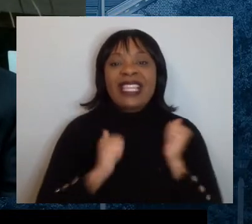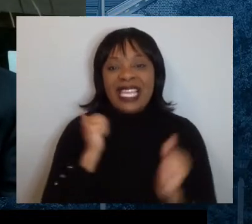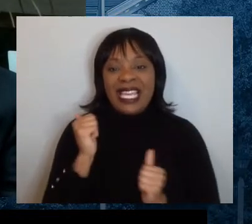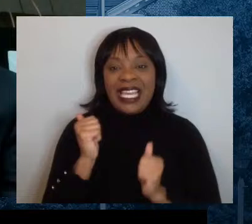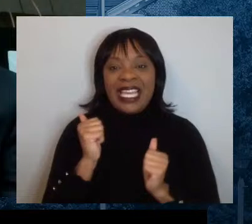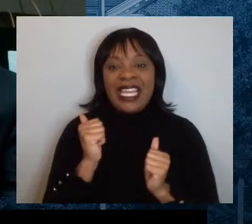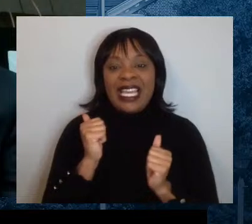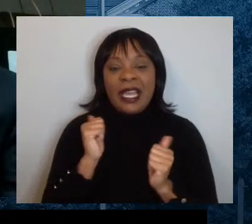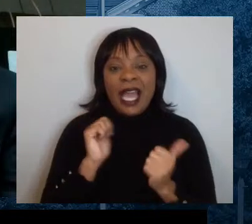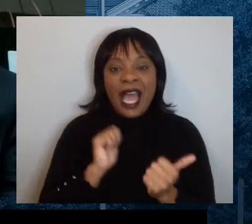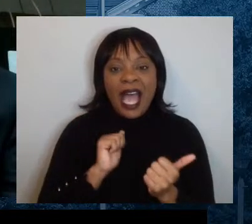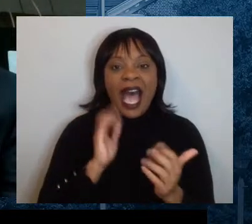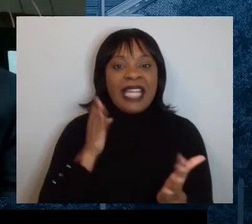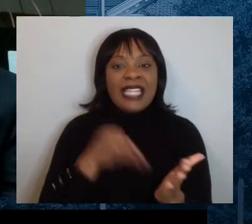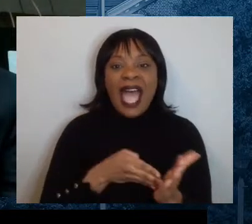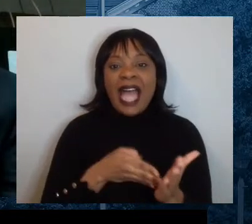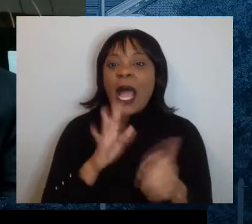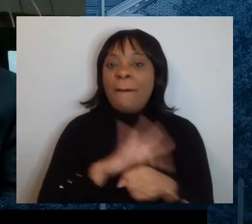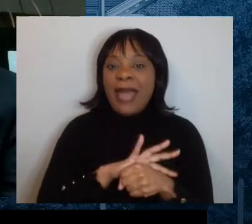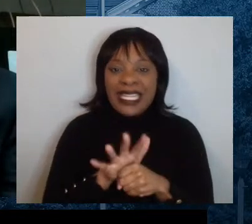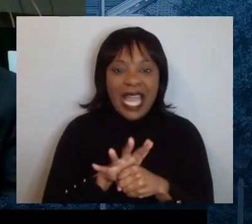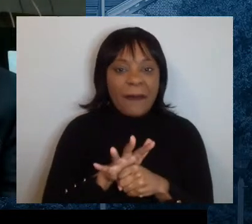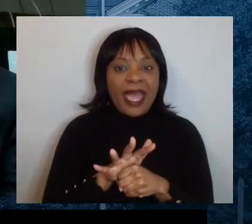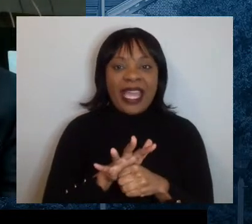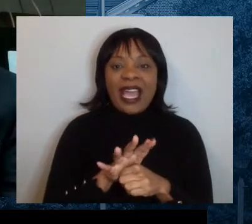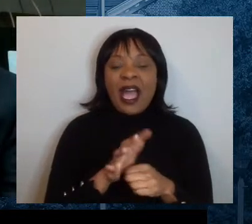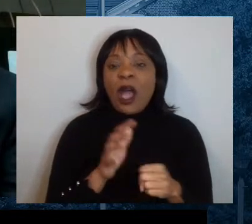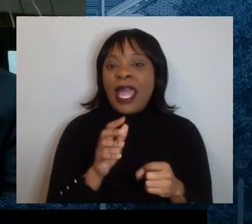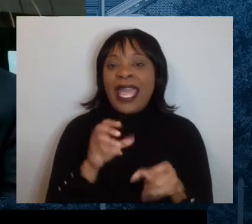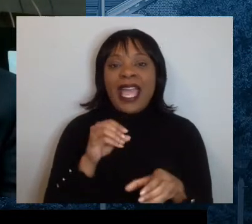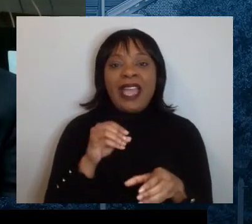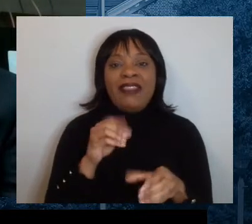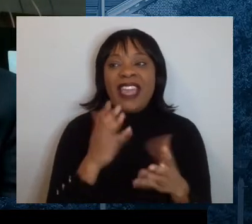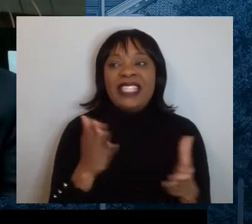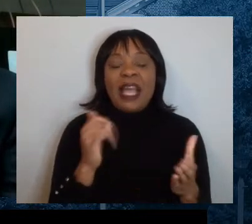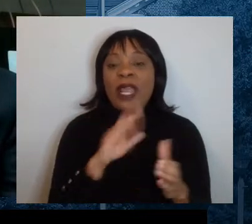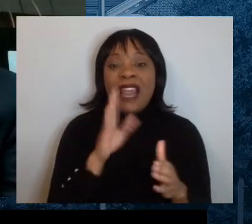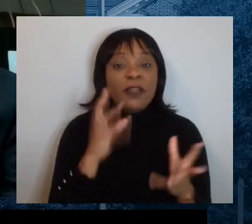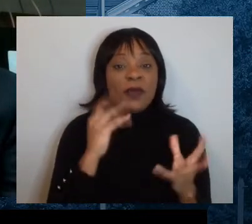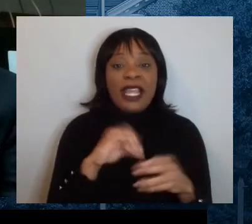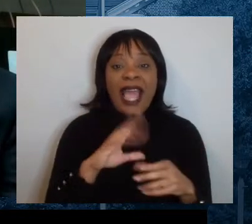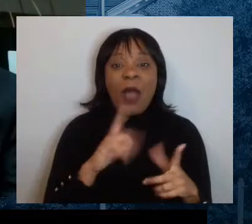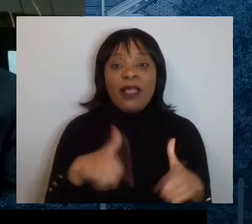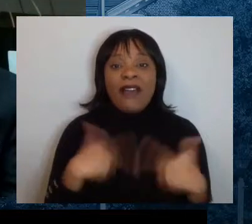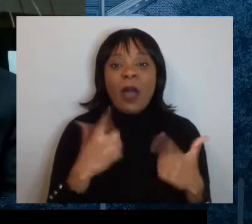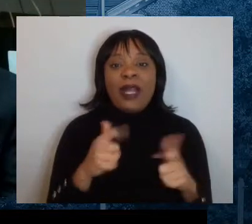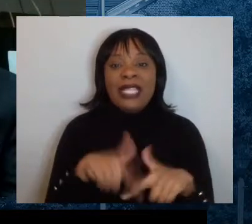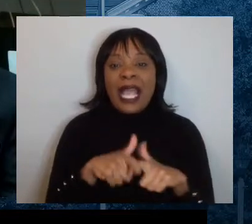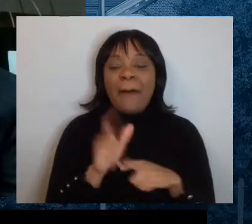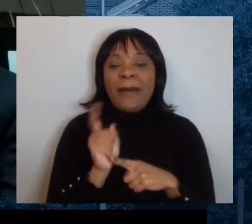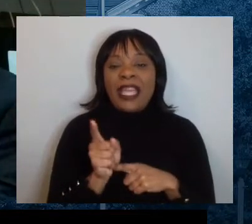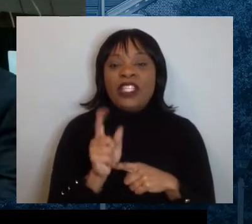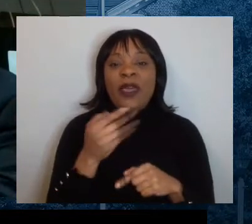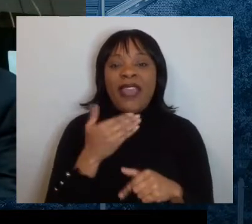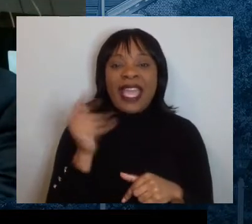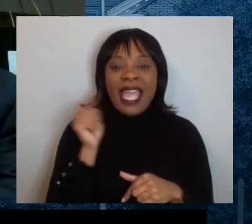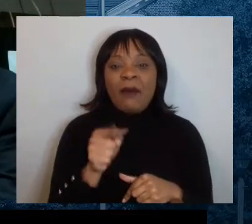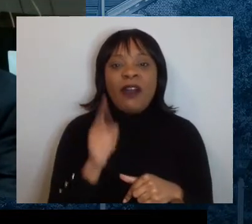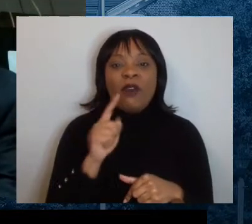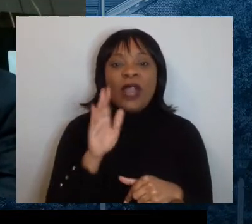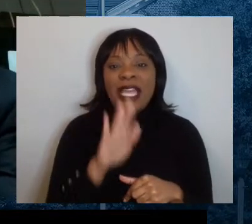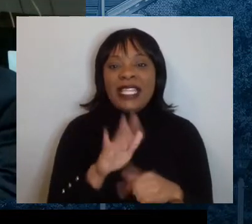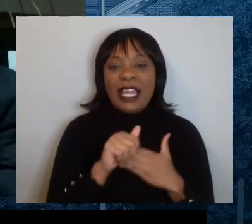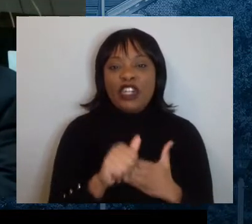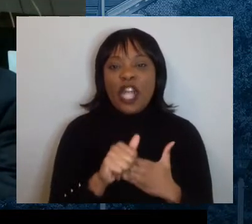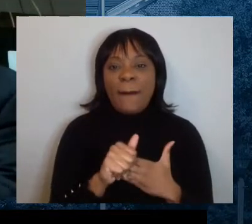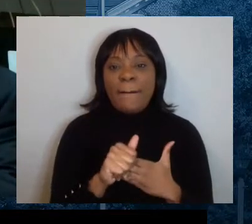a pandemic of proportions we've never seen in our lives. And I want to take a minute for us to thank him for his leadership,